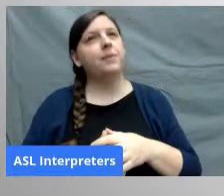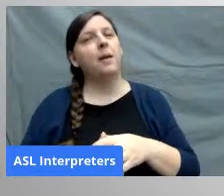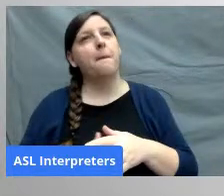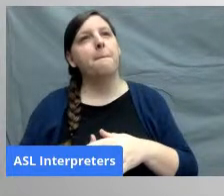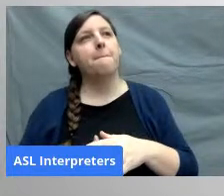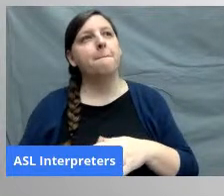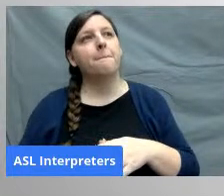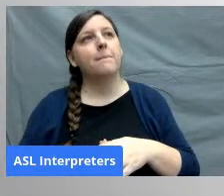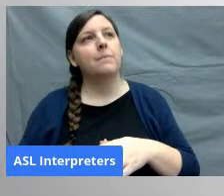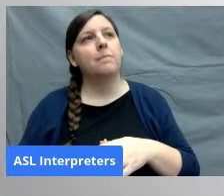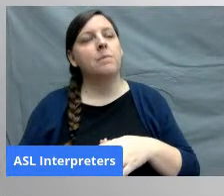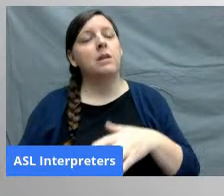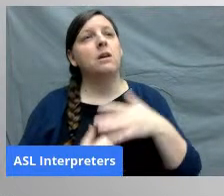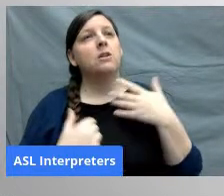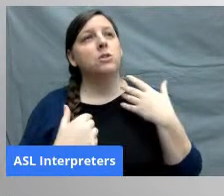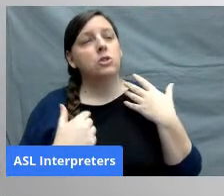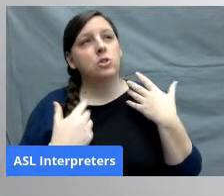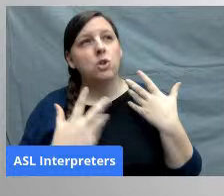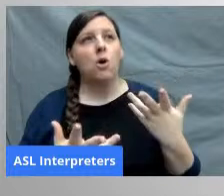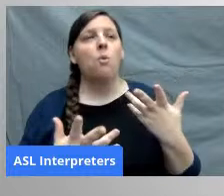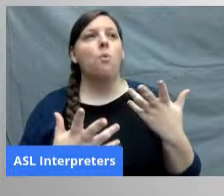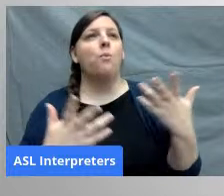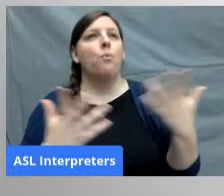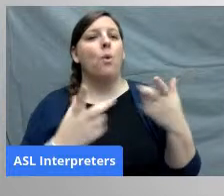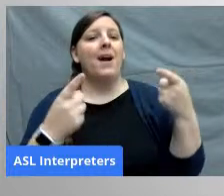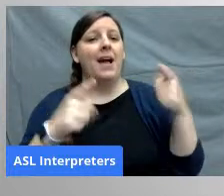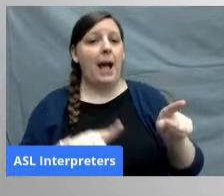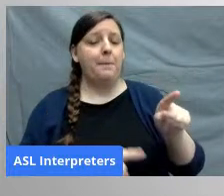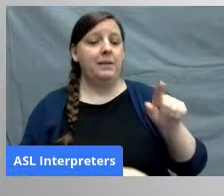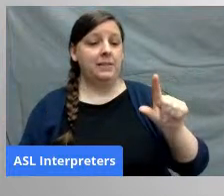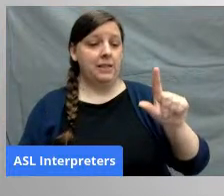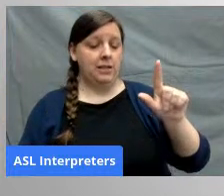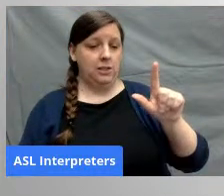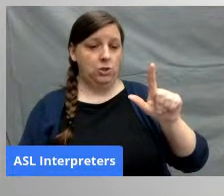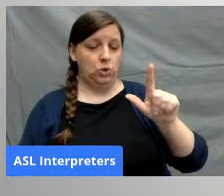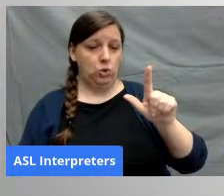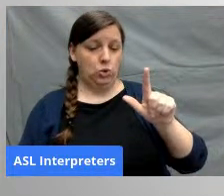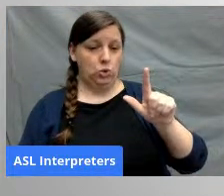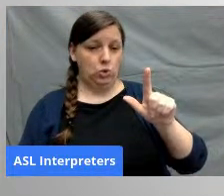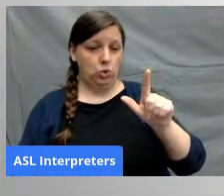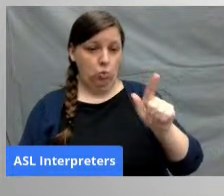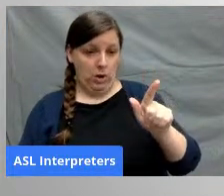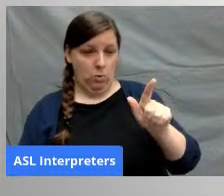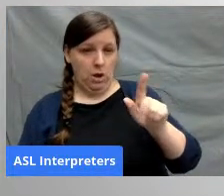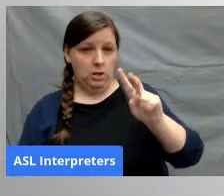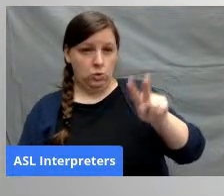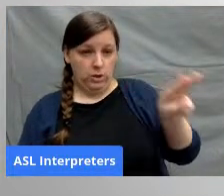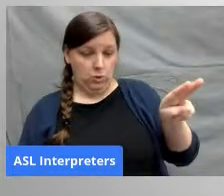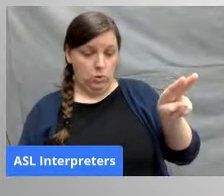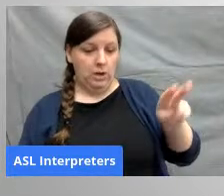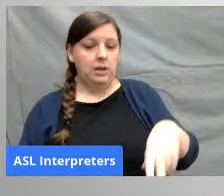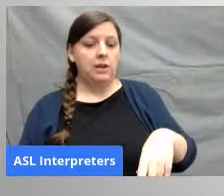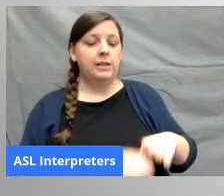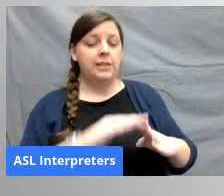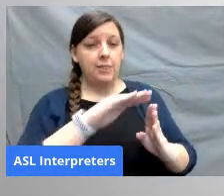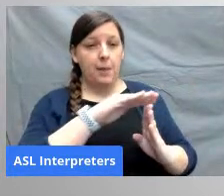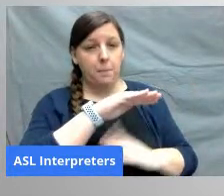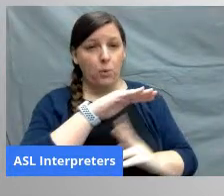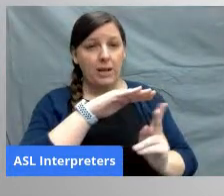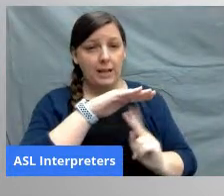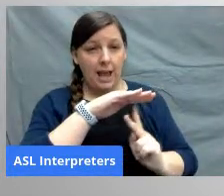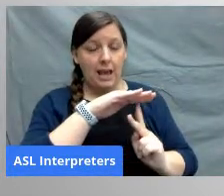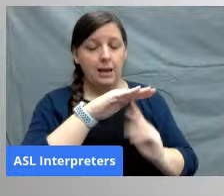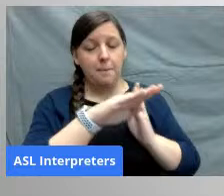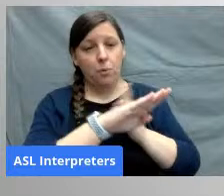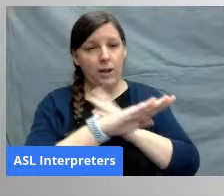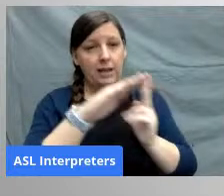in 21-22 is the pre-K through 8 have a week in